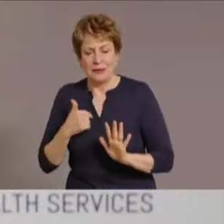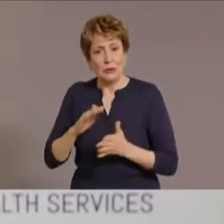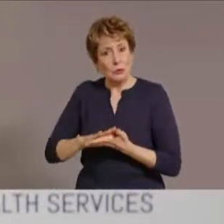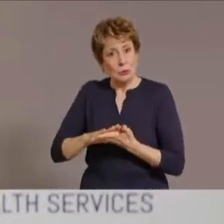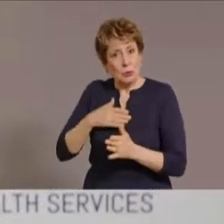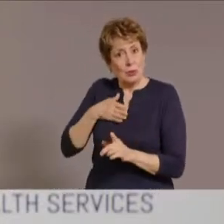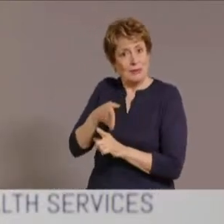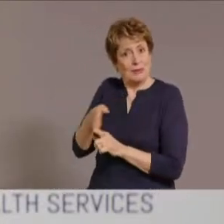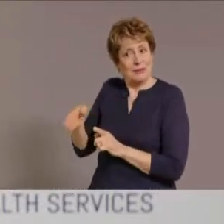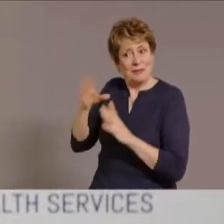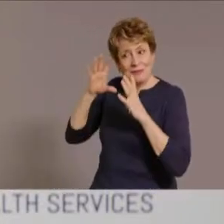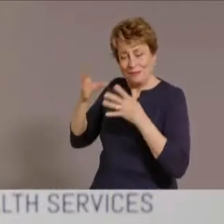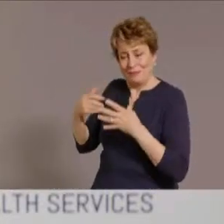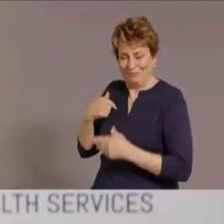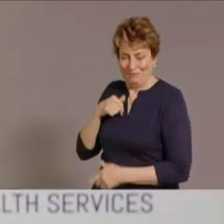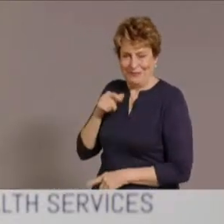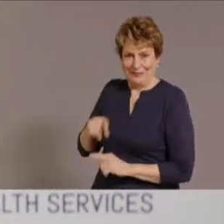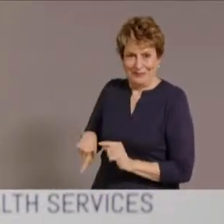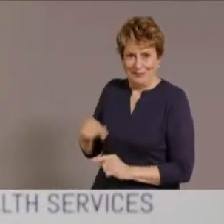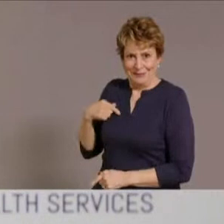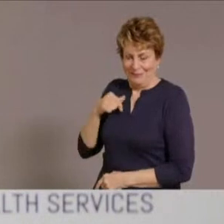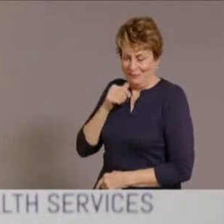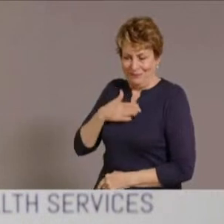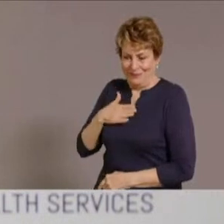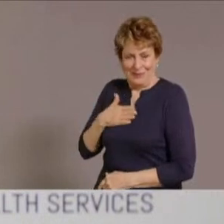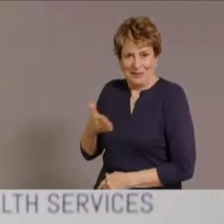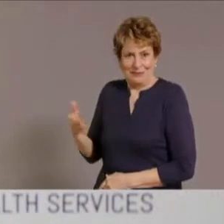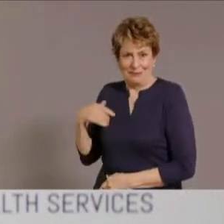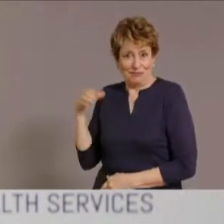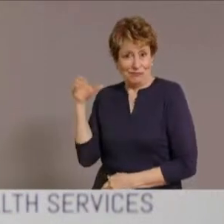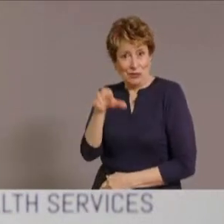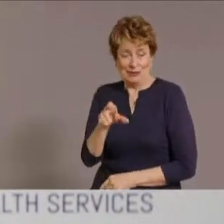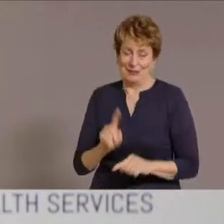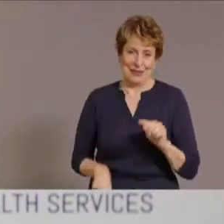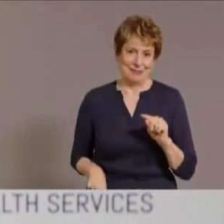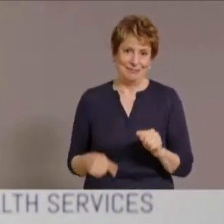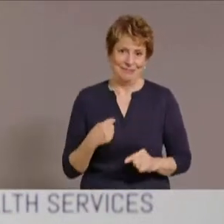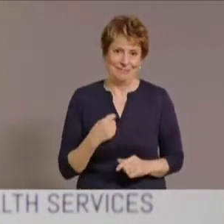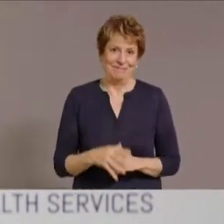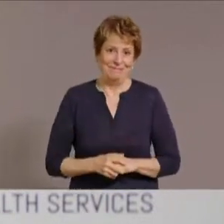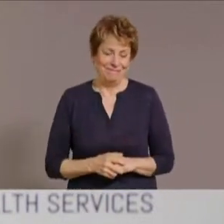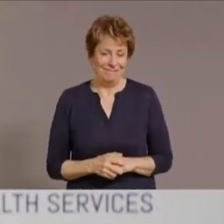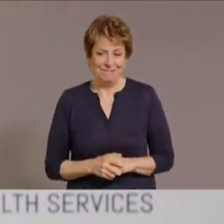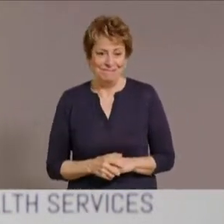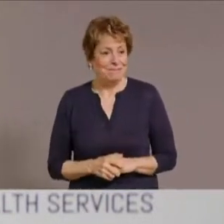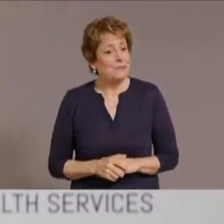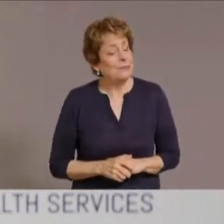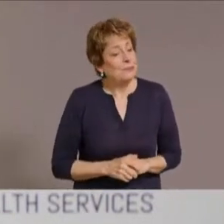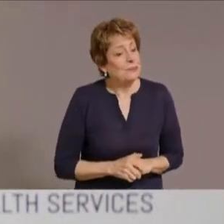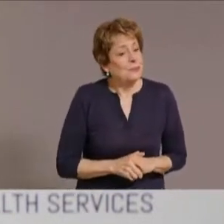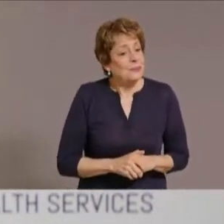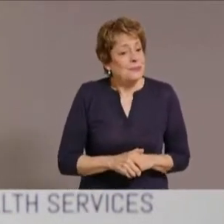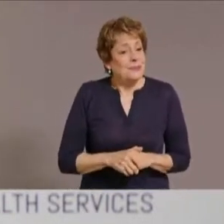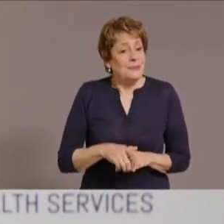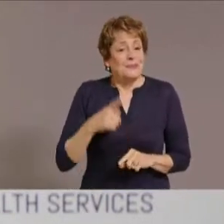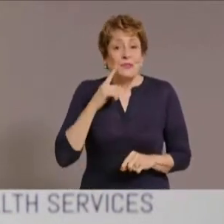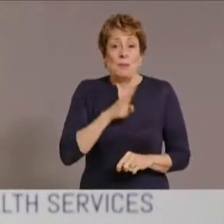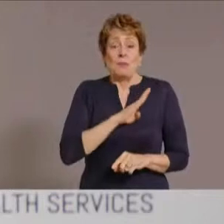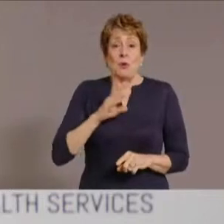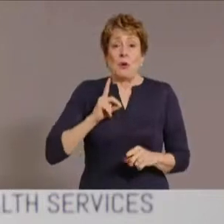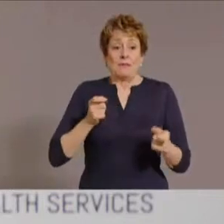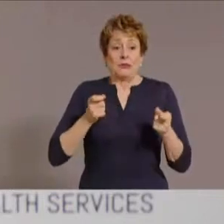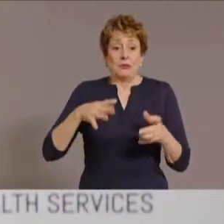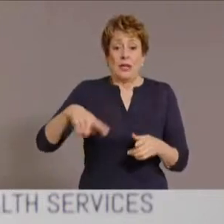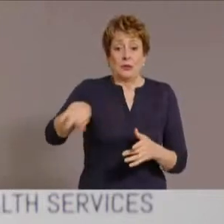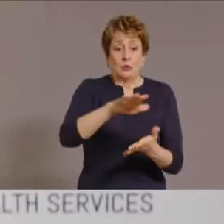have people kind of banging on your doors when you're trying to discuss those things and, you know, have the critical thinking to do the